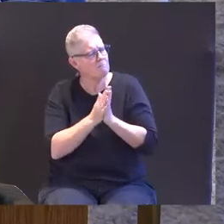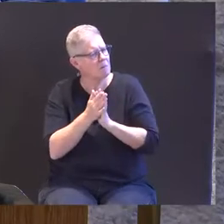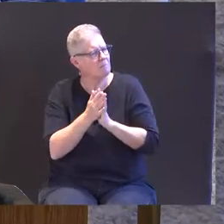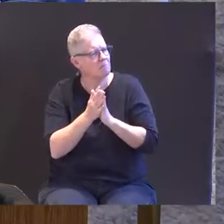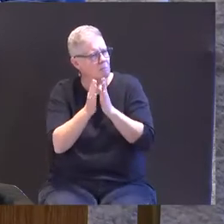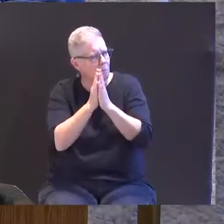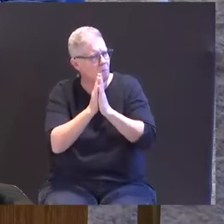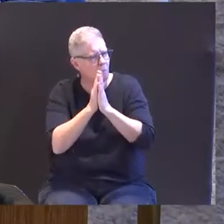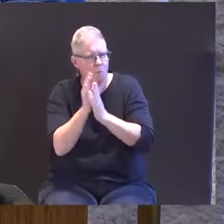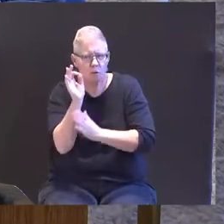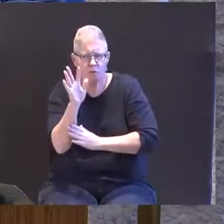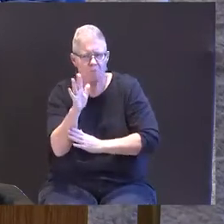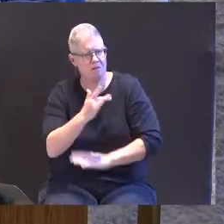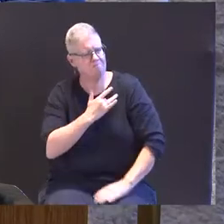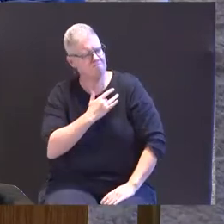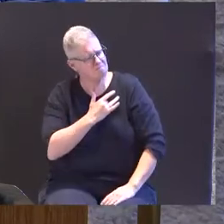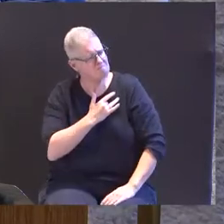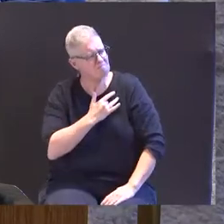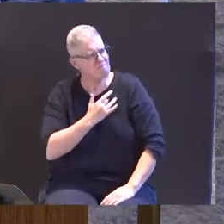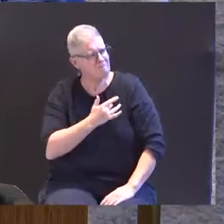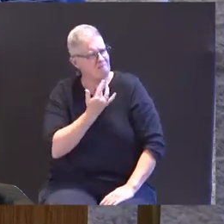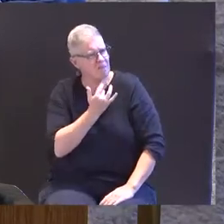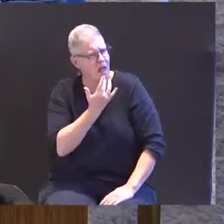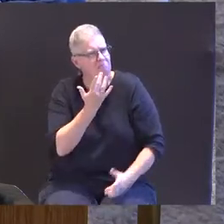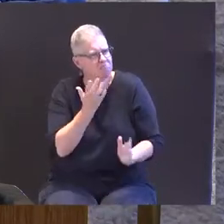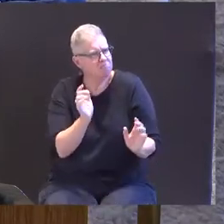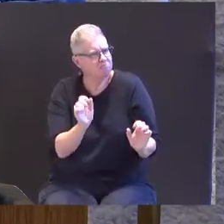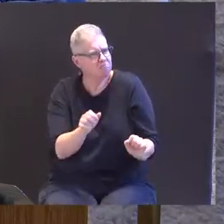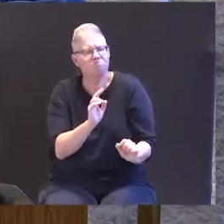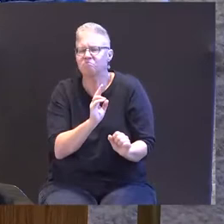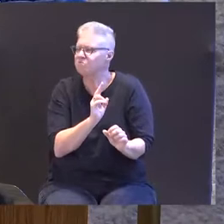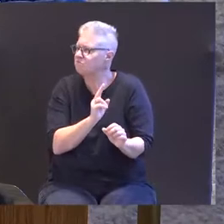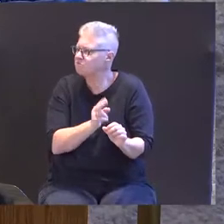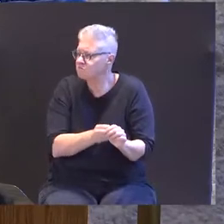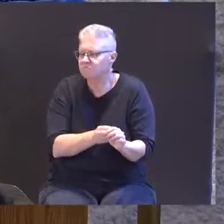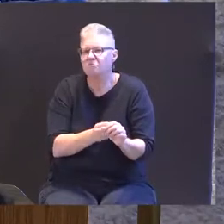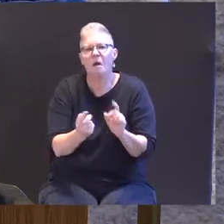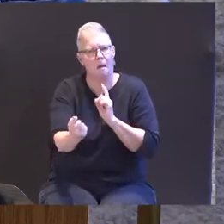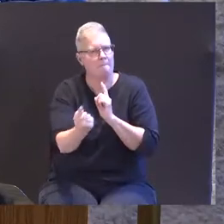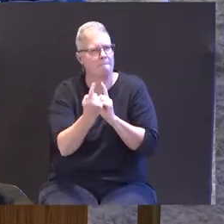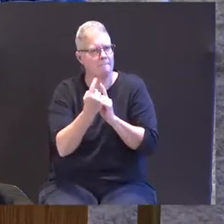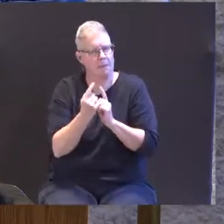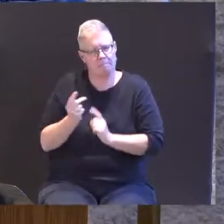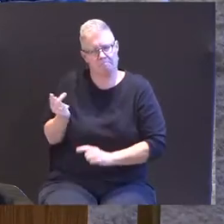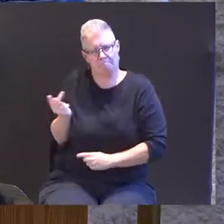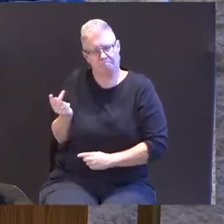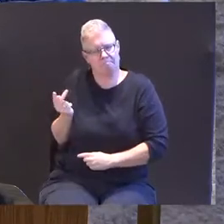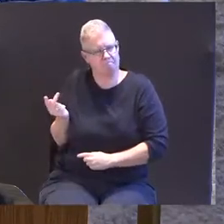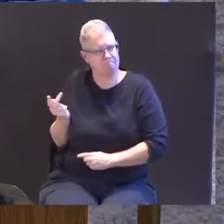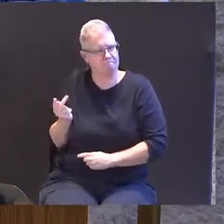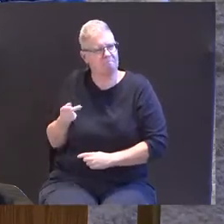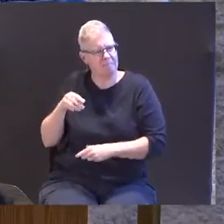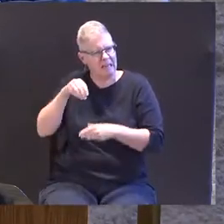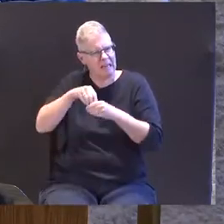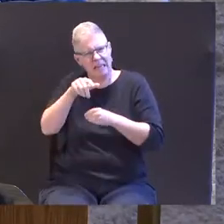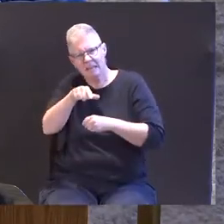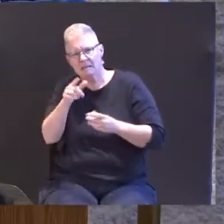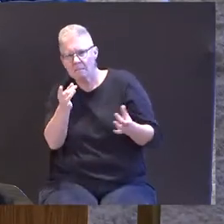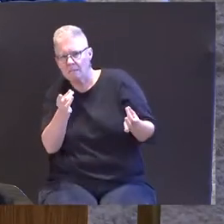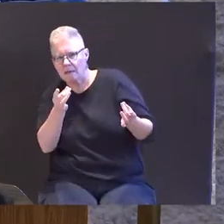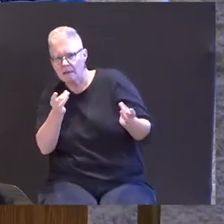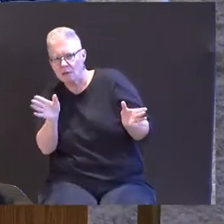you, I invite you to meet Julie and I in the meditation room following this service to learn more about this